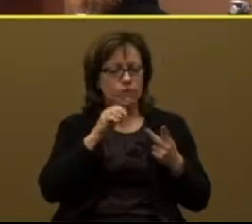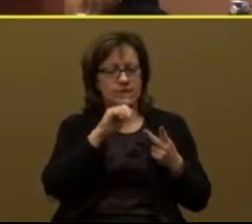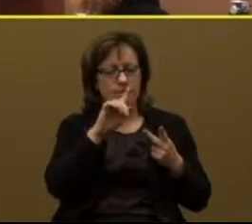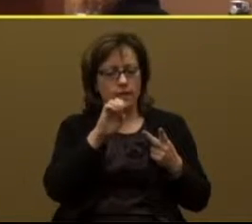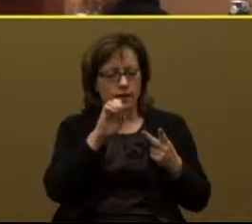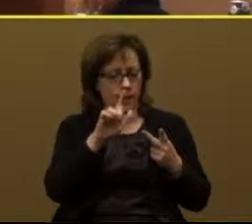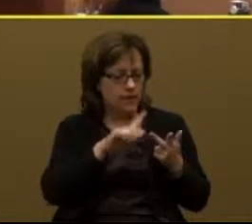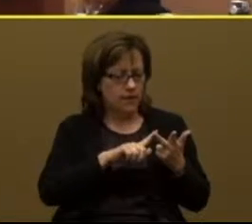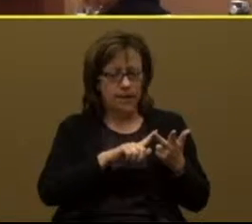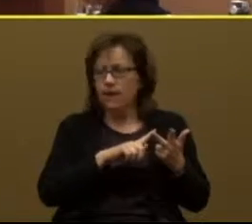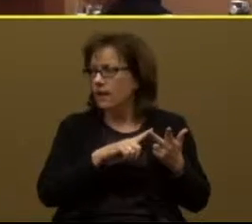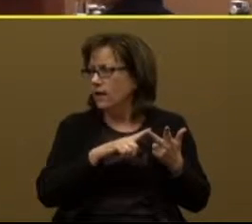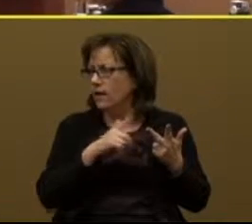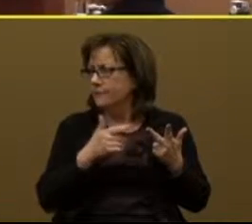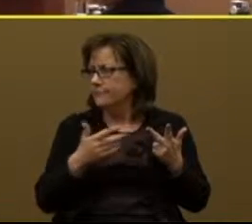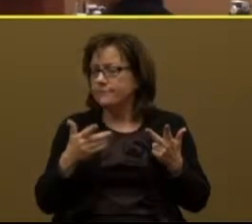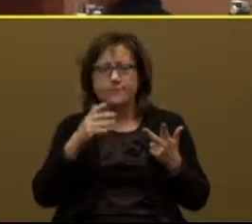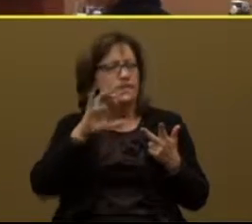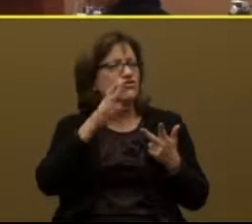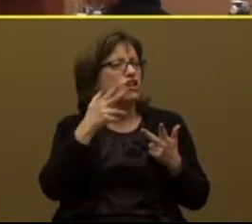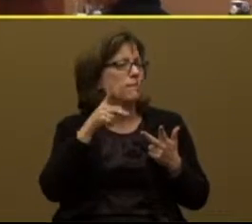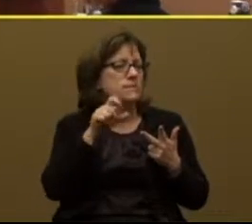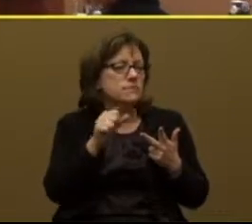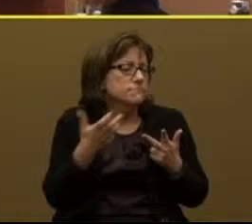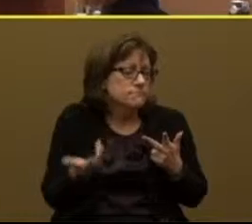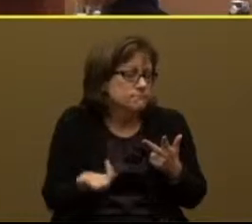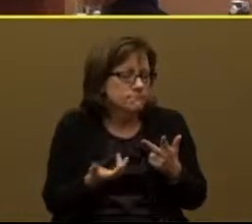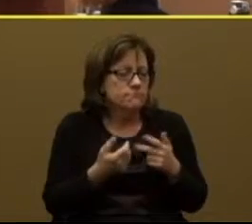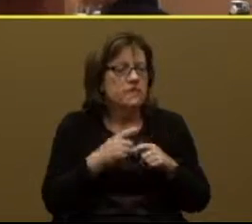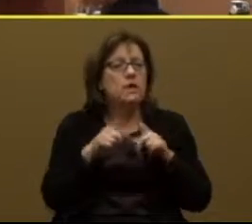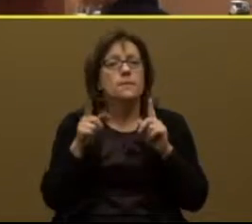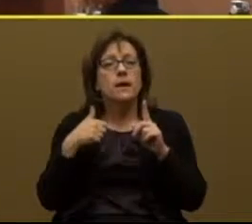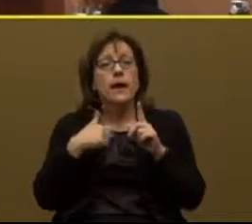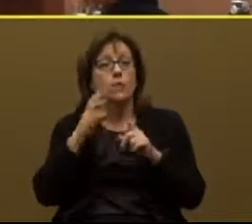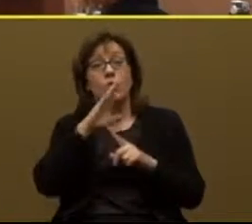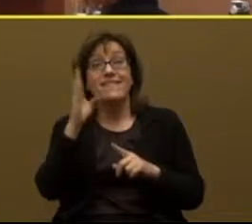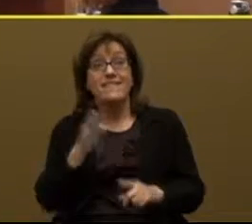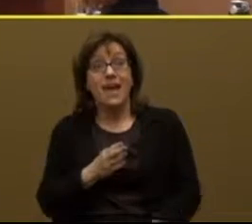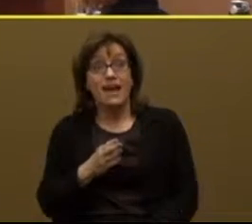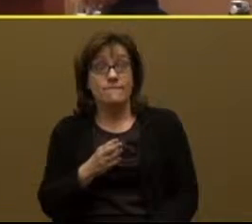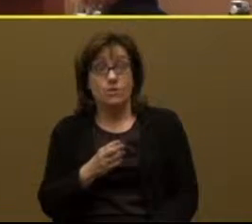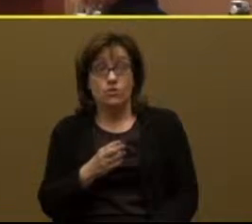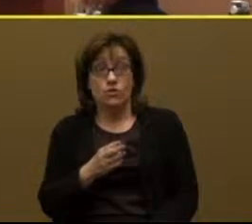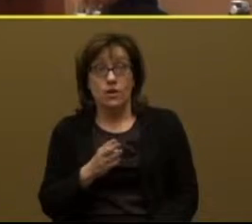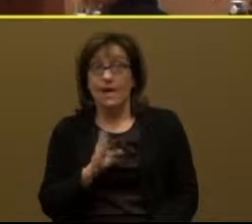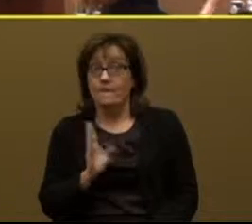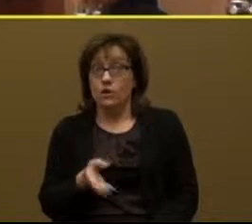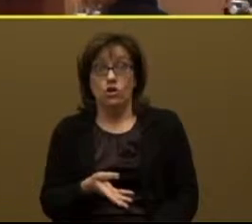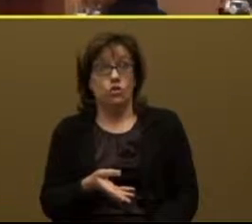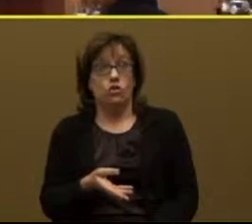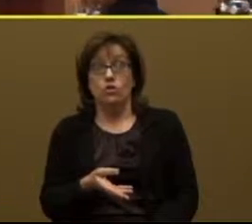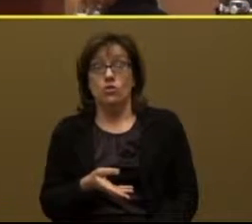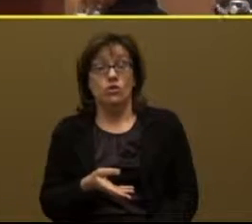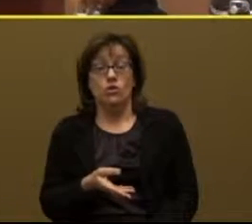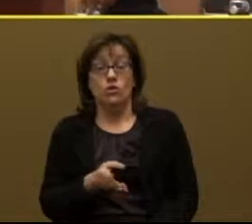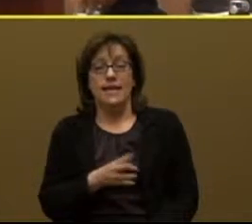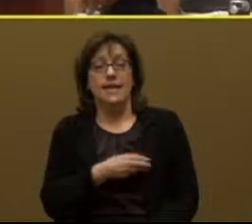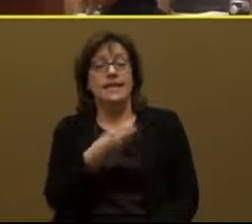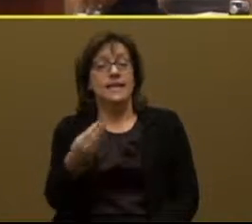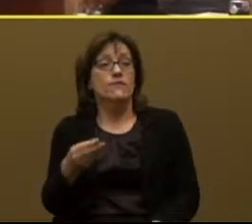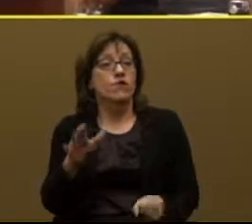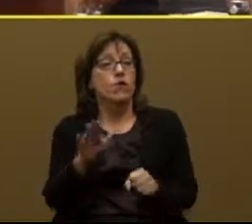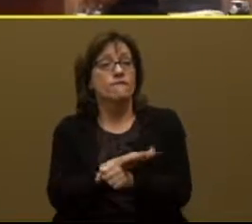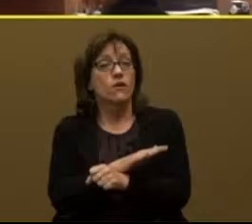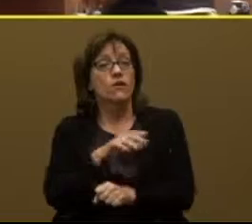I have chips. But I would never in my wildest dreams ever give her a